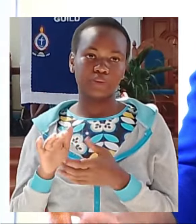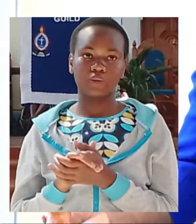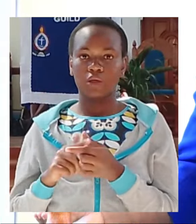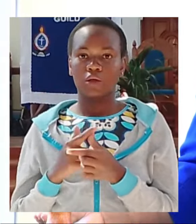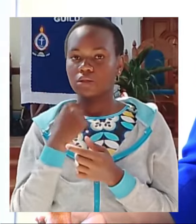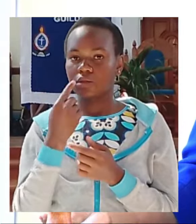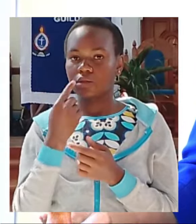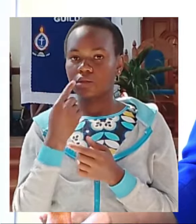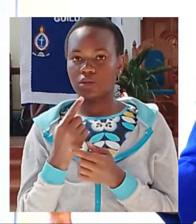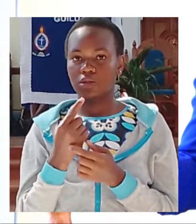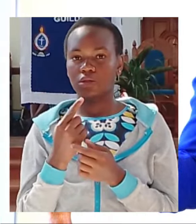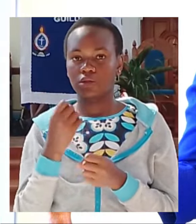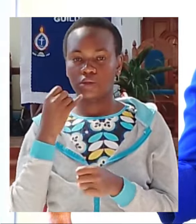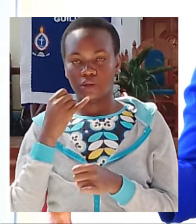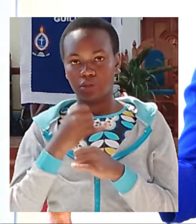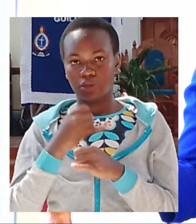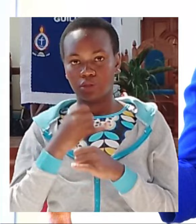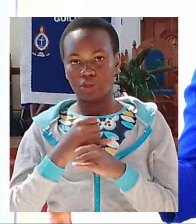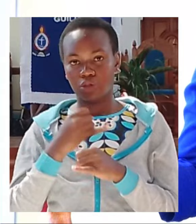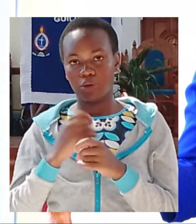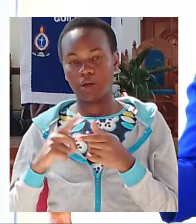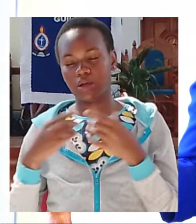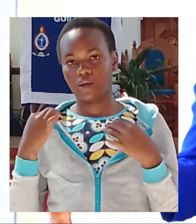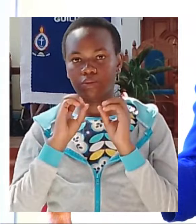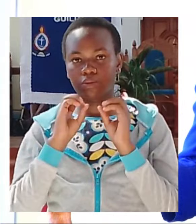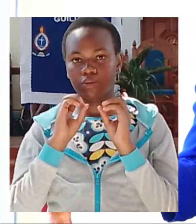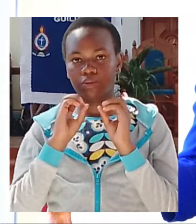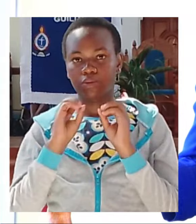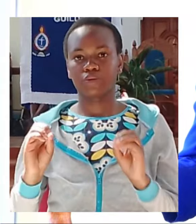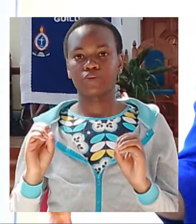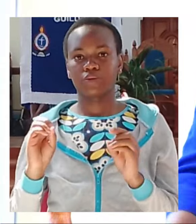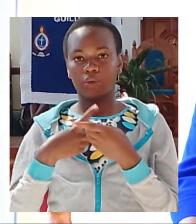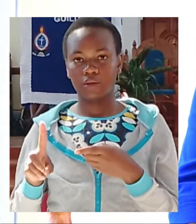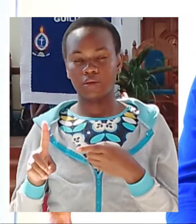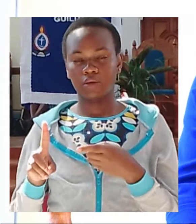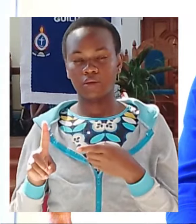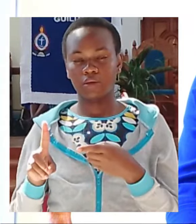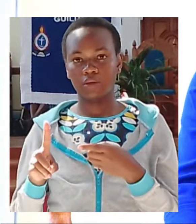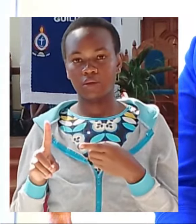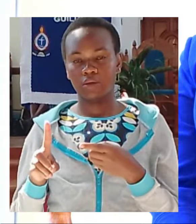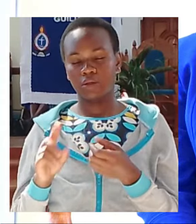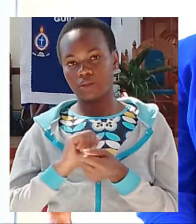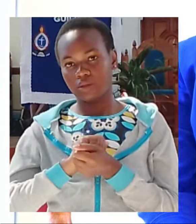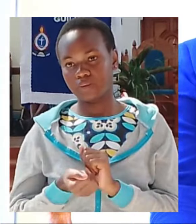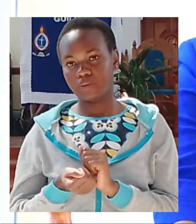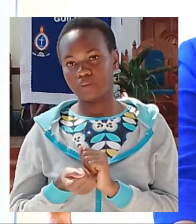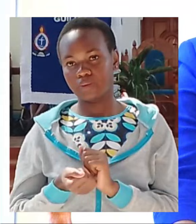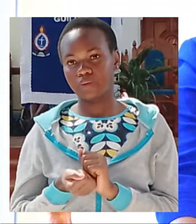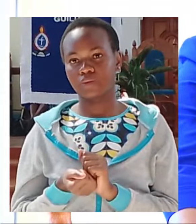like Job, I came naked, and naked I shall return?